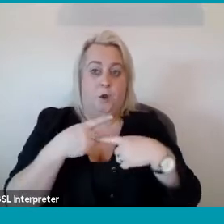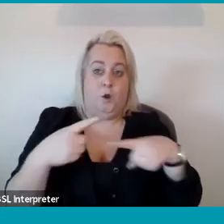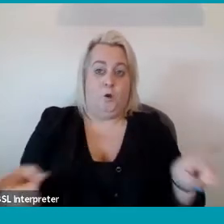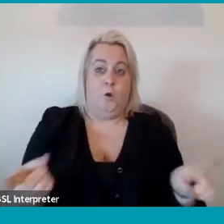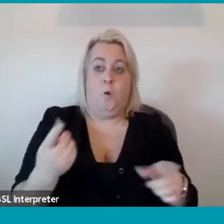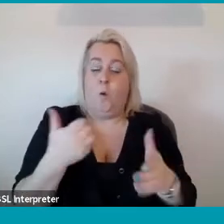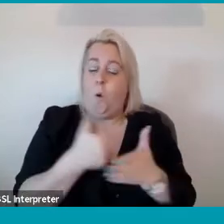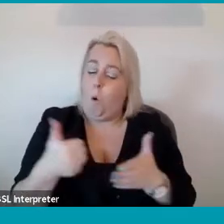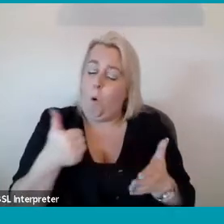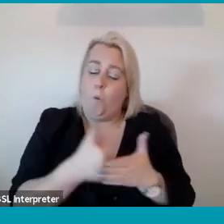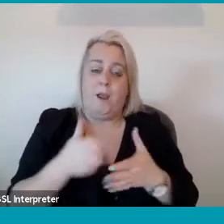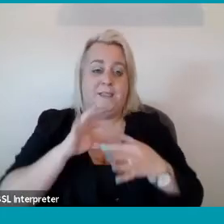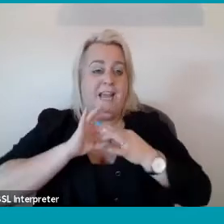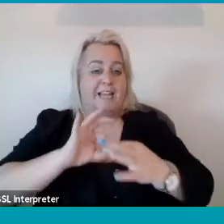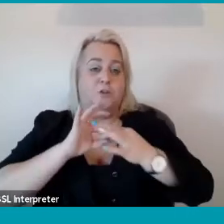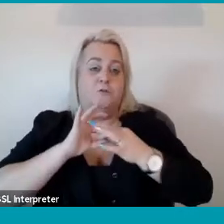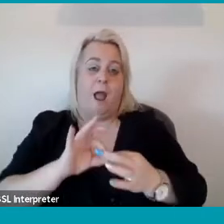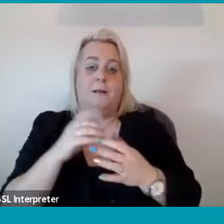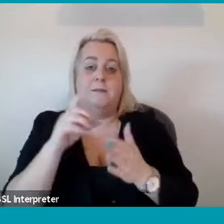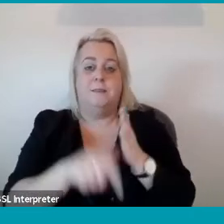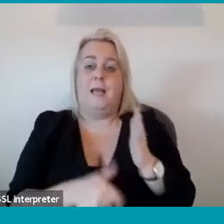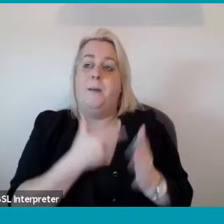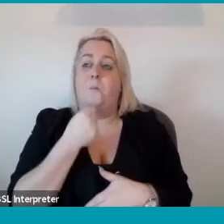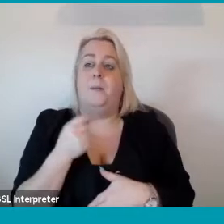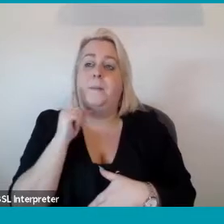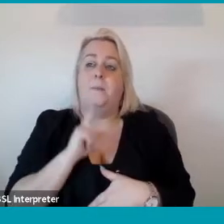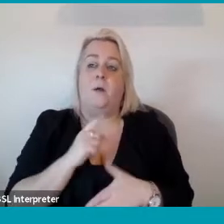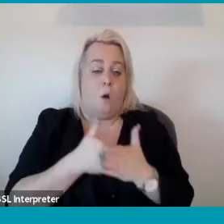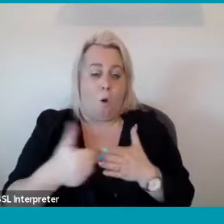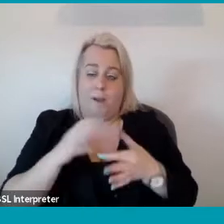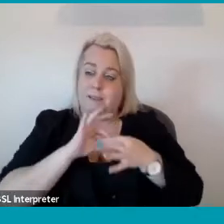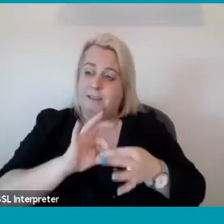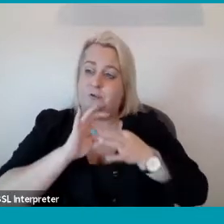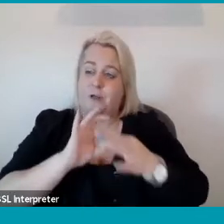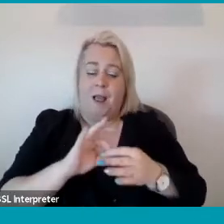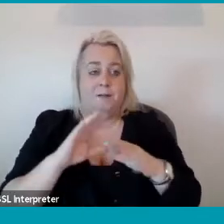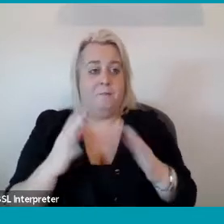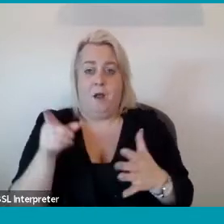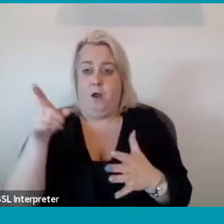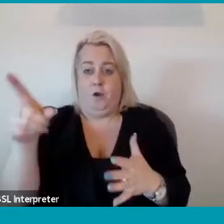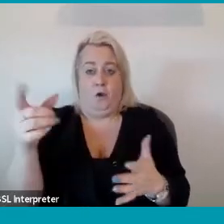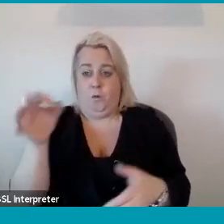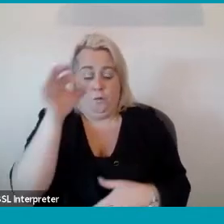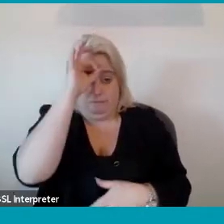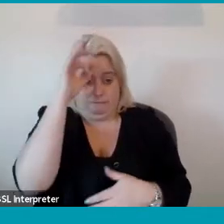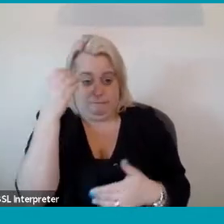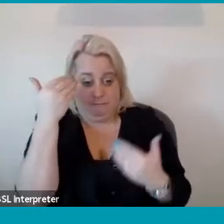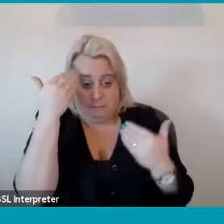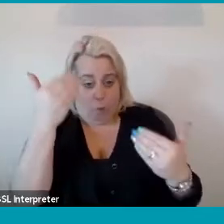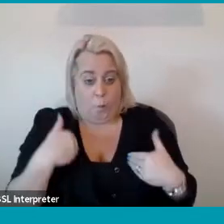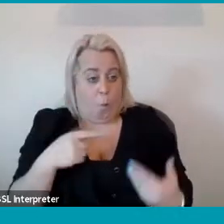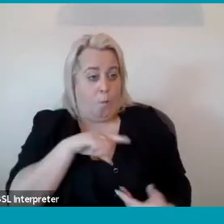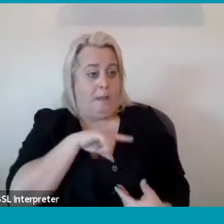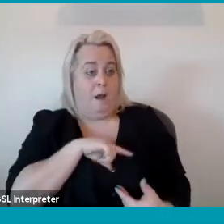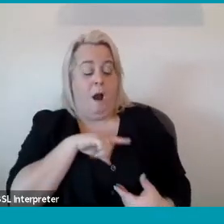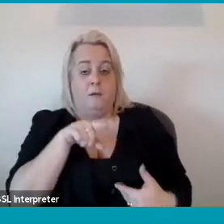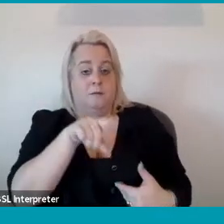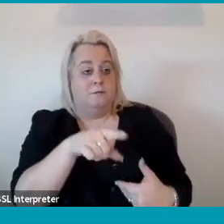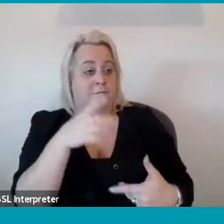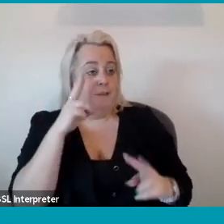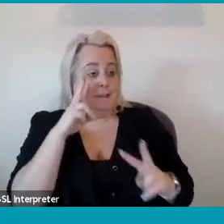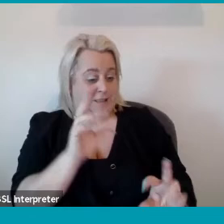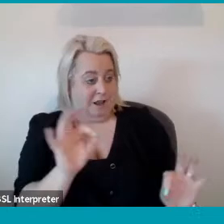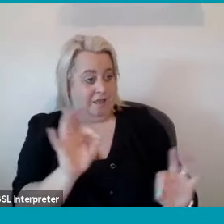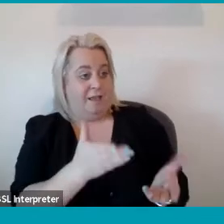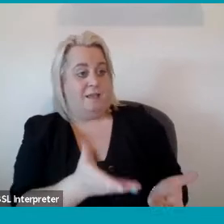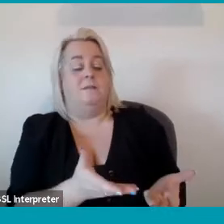disabled people than you are aware of, because many people won't look disabled and won't tell you about it because often there's no need